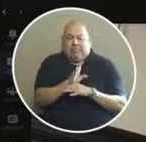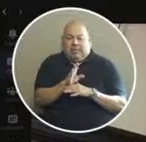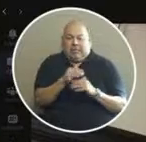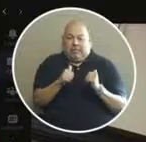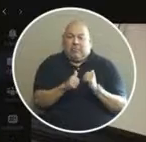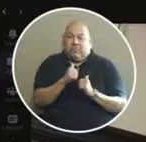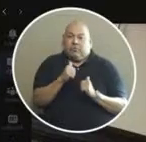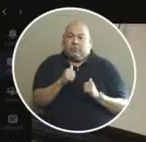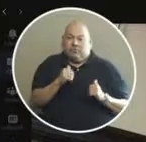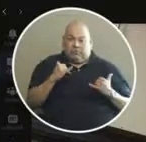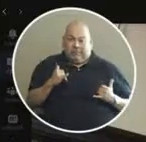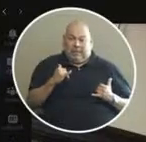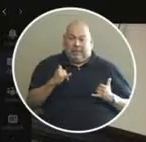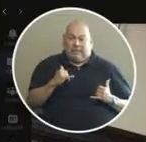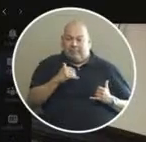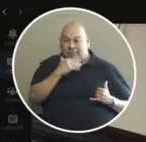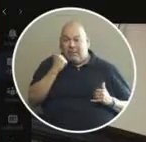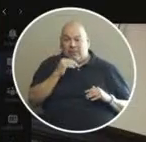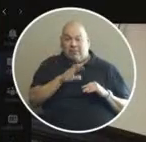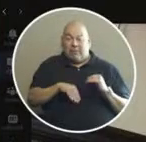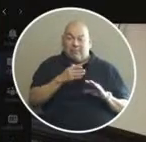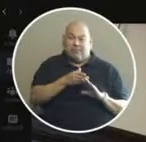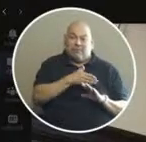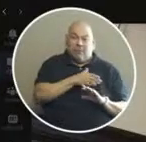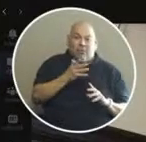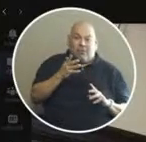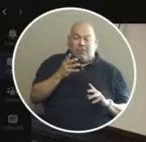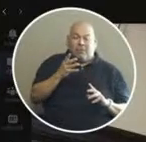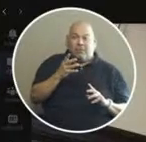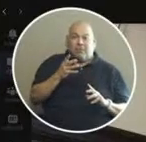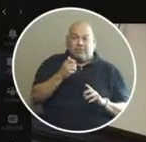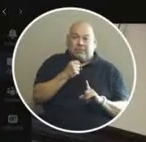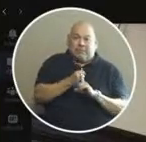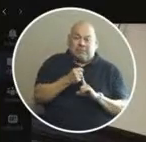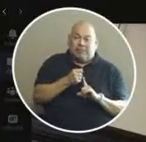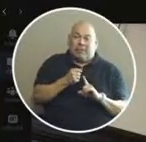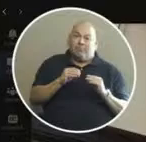great, if not greater at this point, than the physical impact.